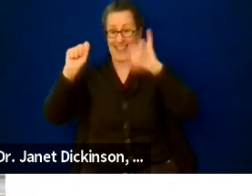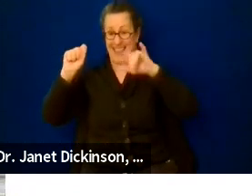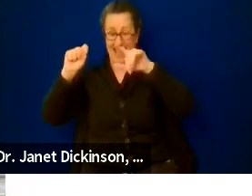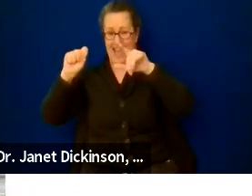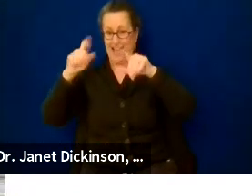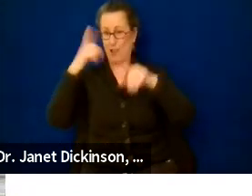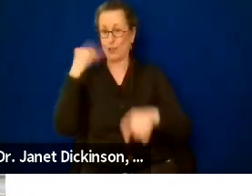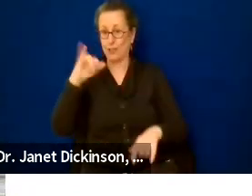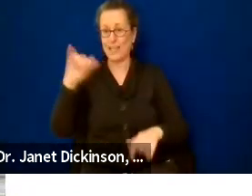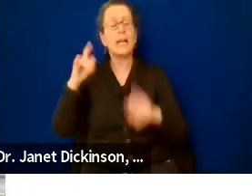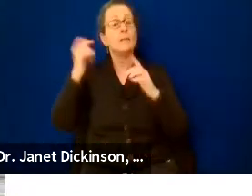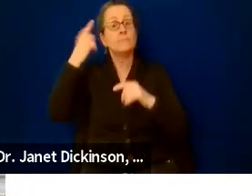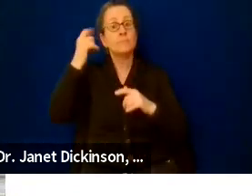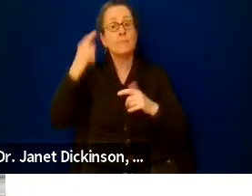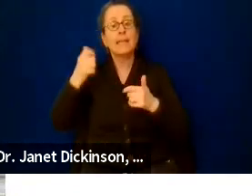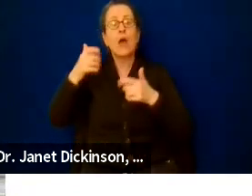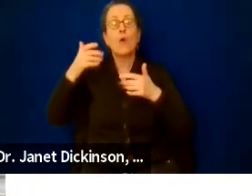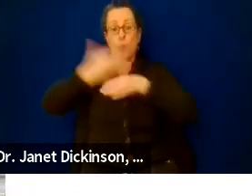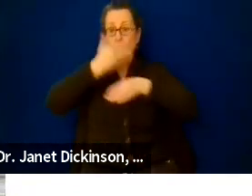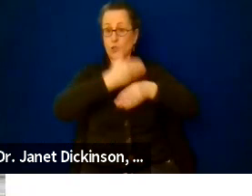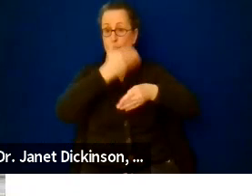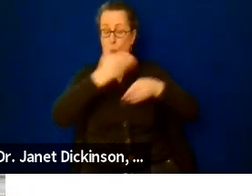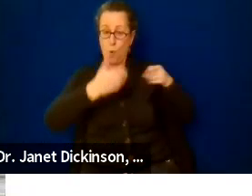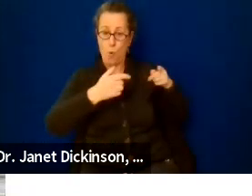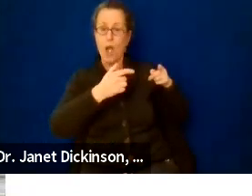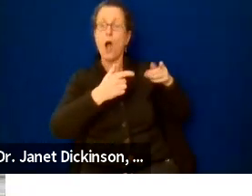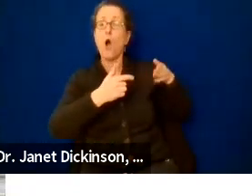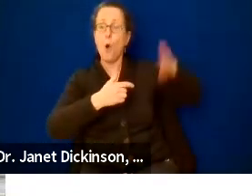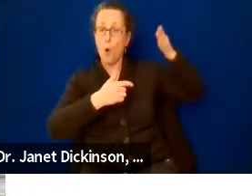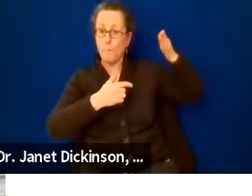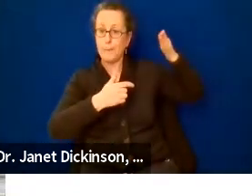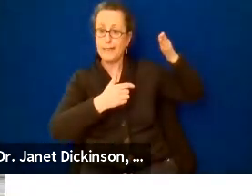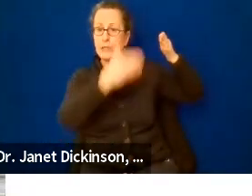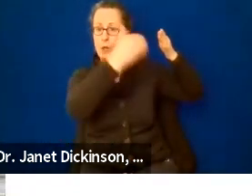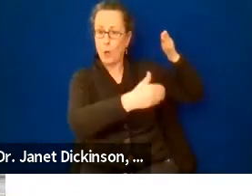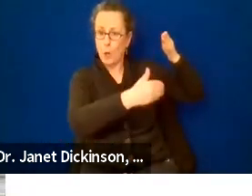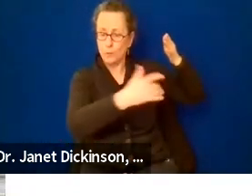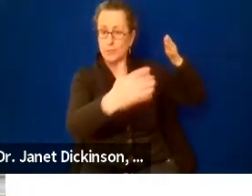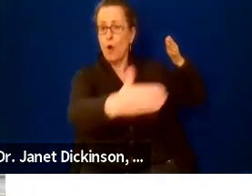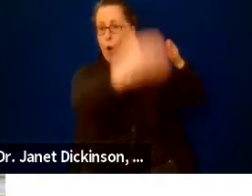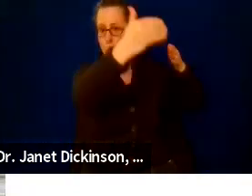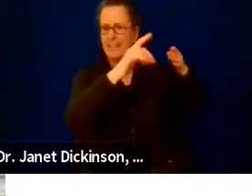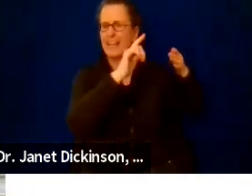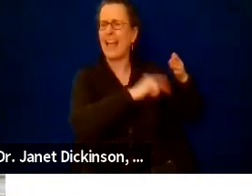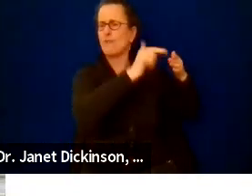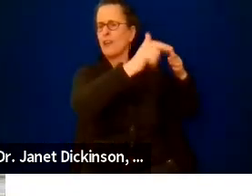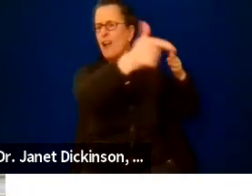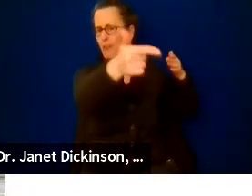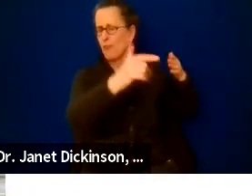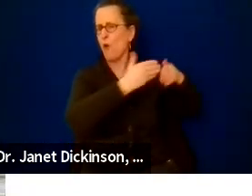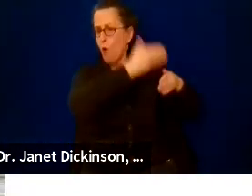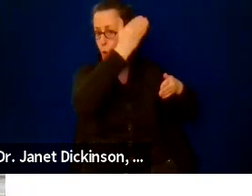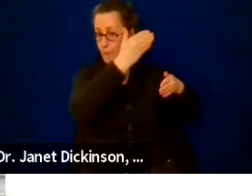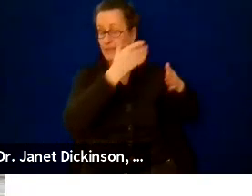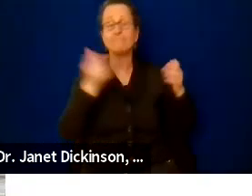window to allow for circulation. Students will be required to wear masks. only 2 to a bench. There will be